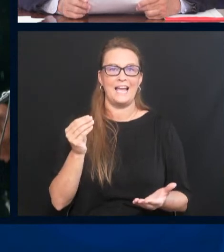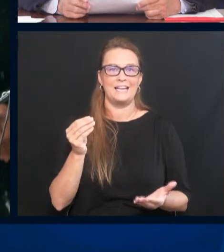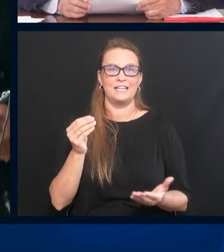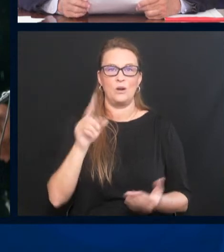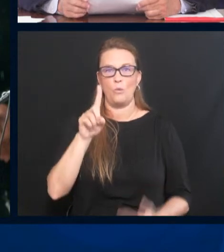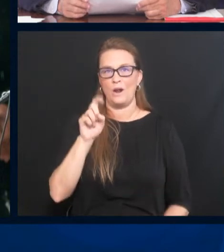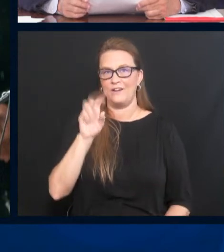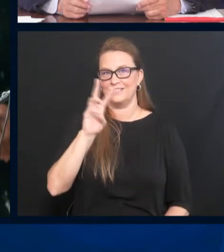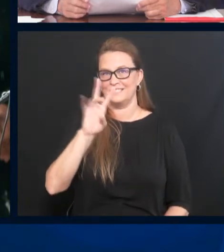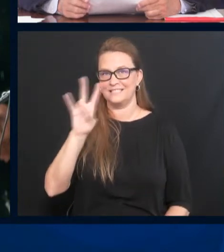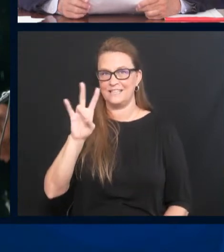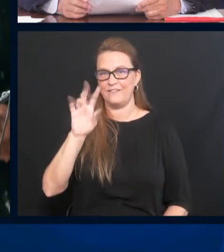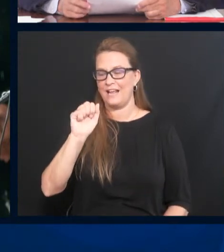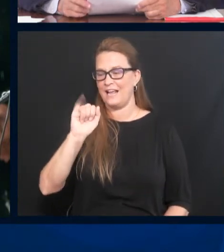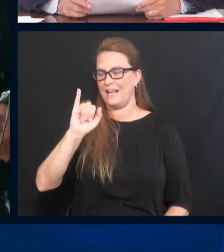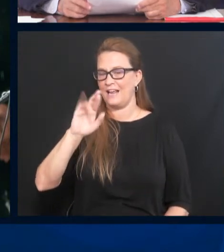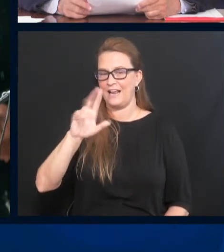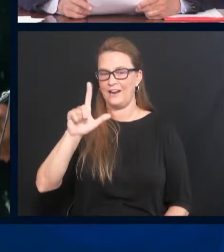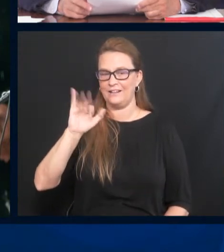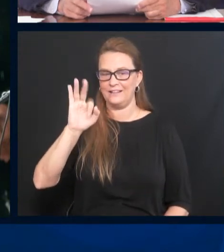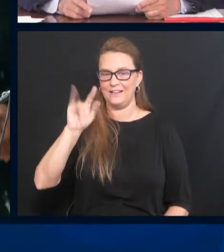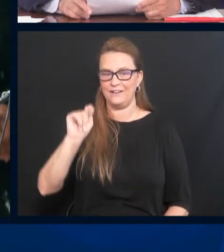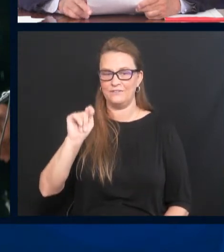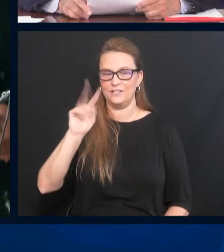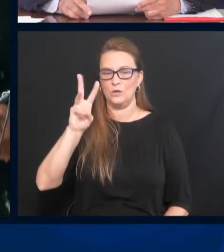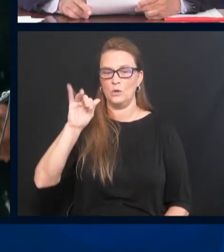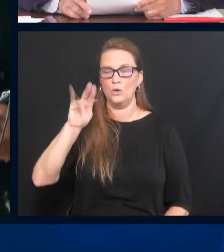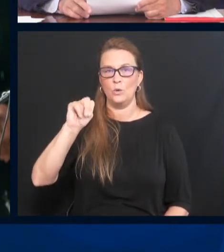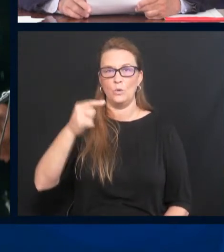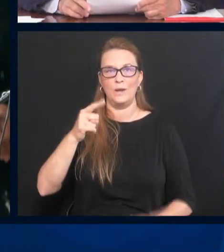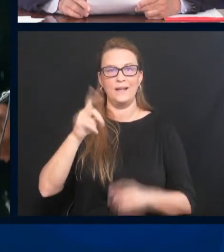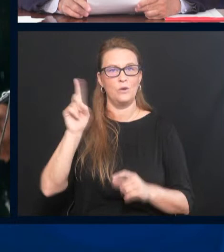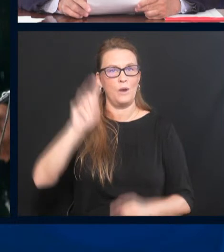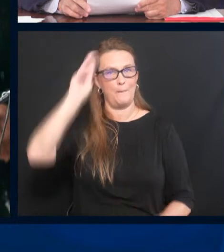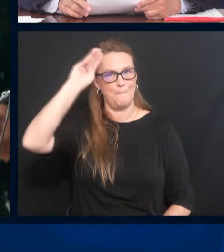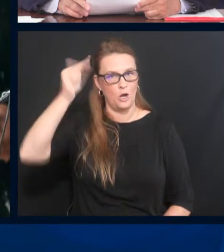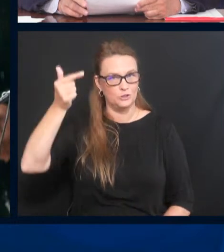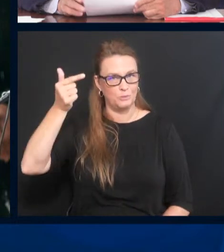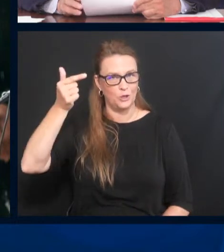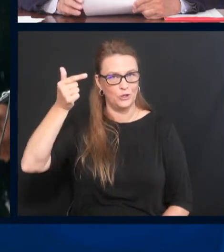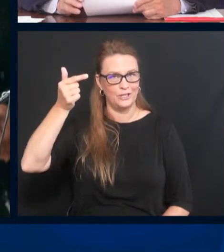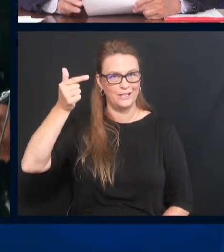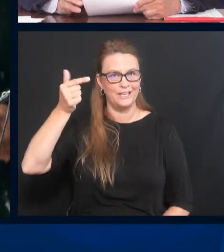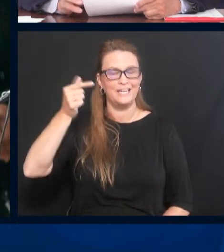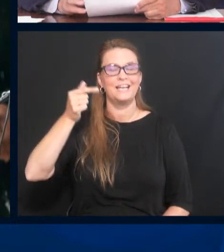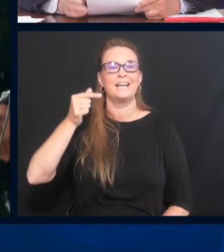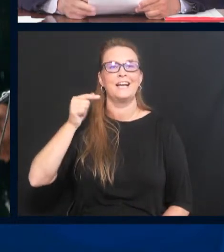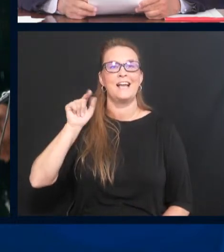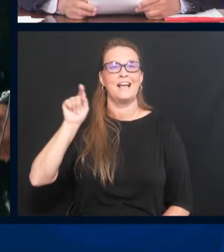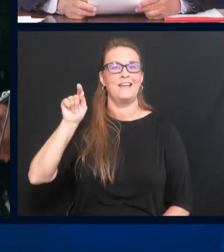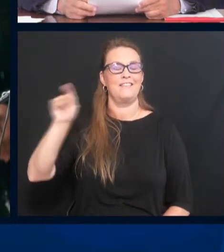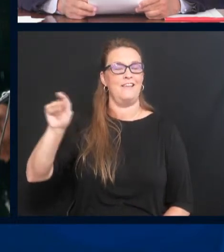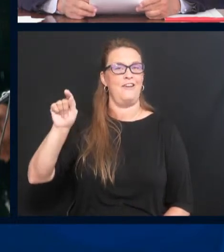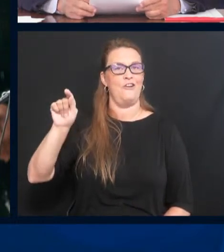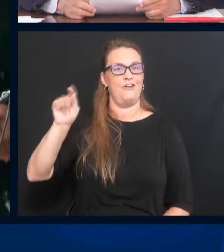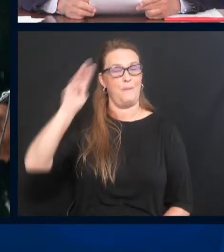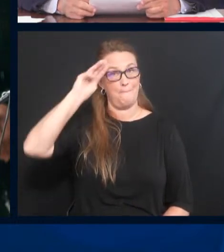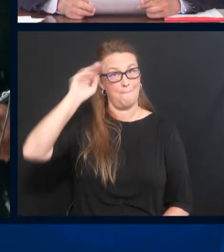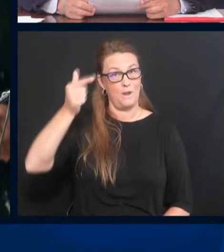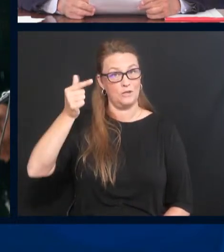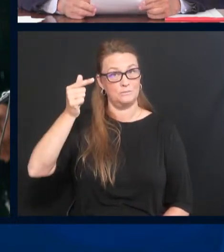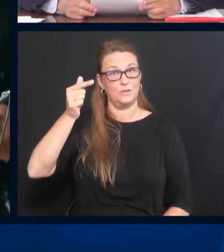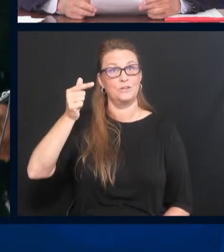167th Airlift Wing in Martinsburg, and at the Martinsburg,